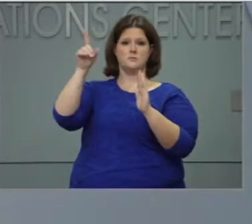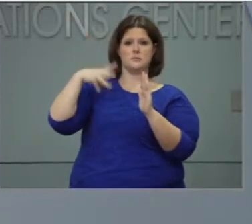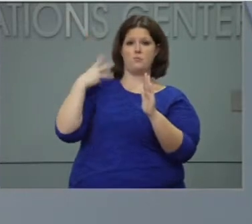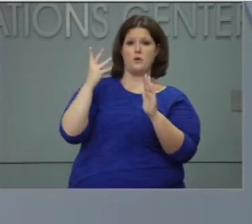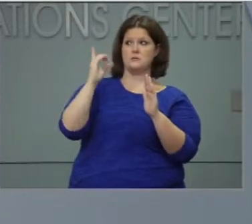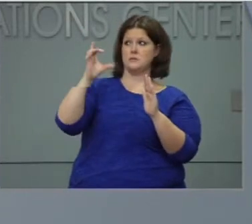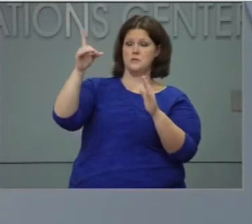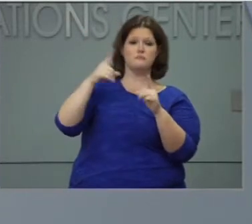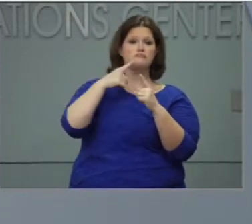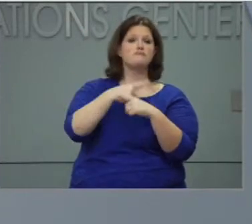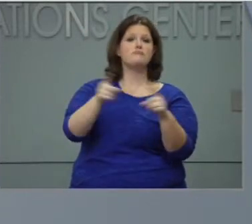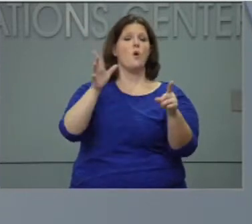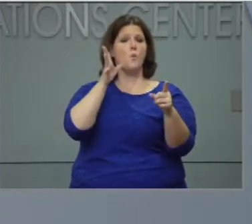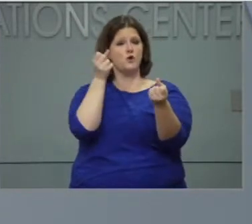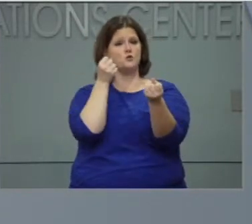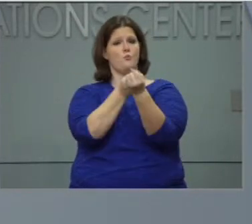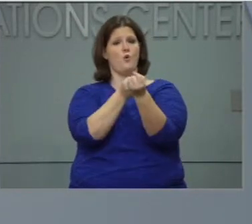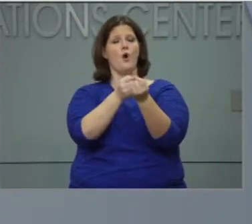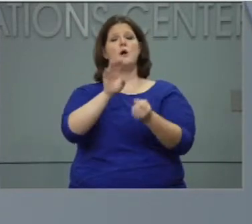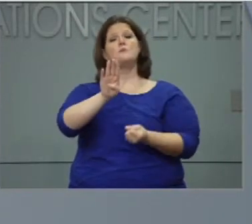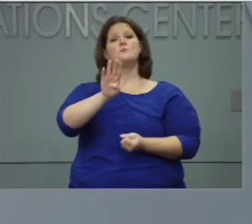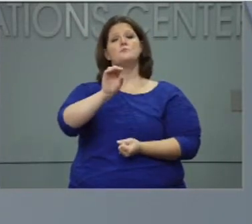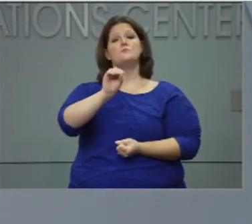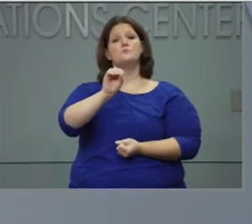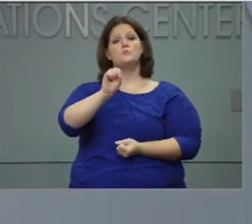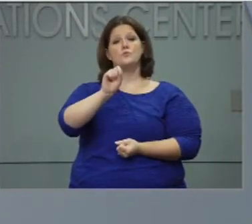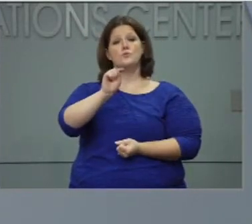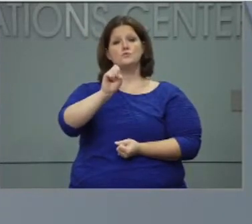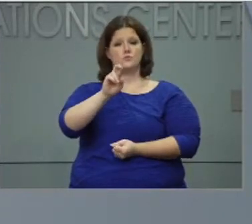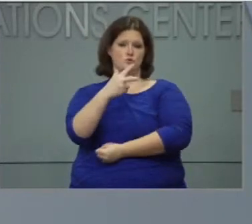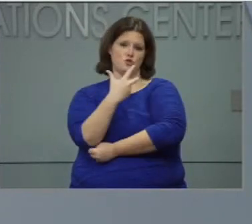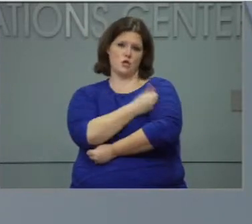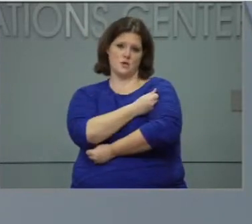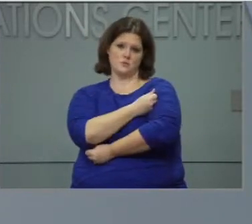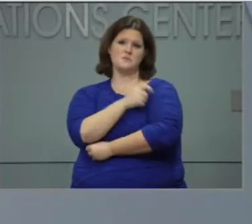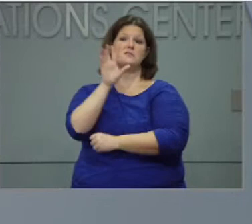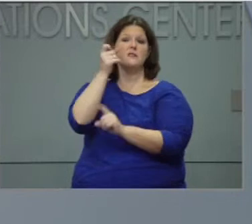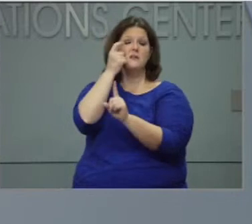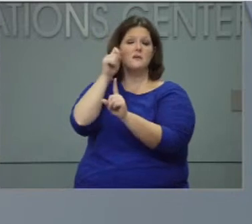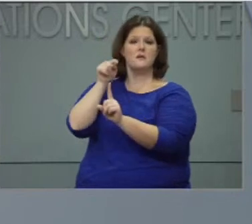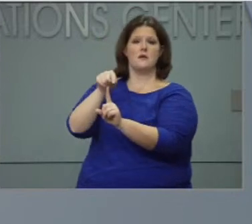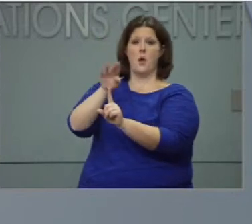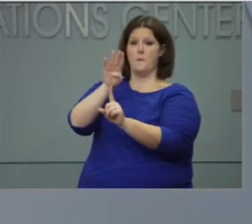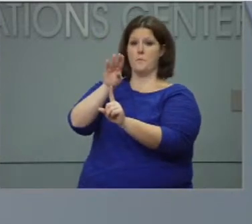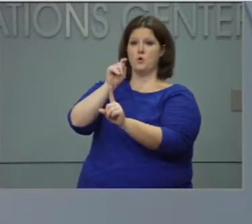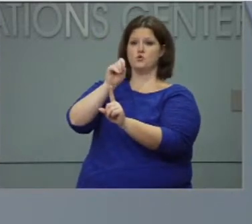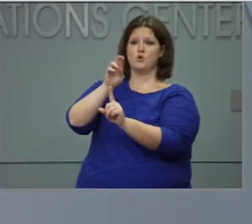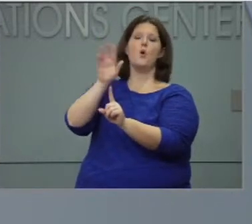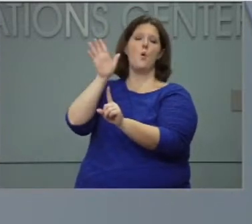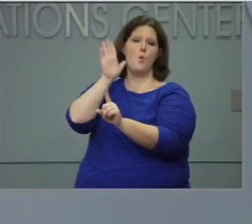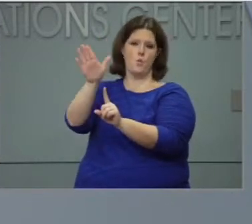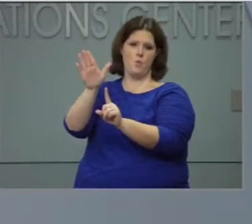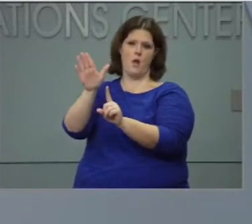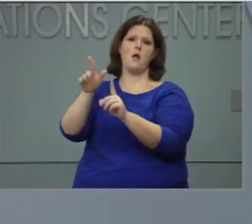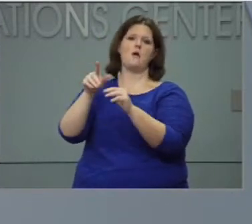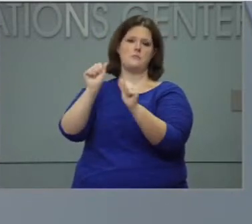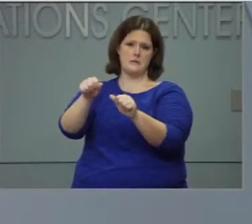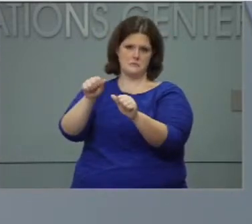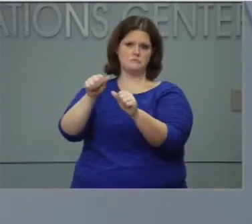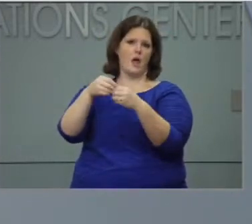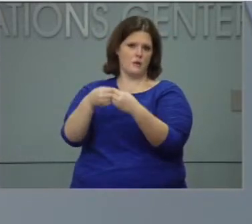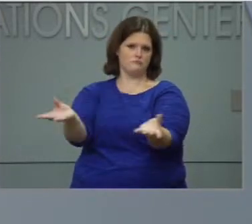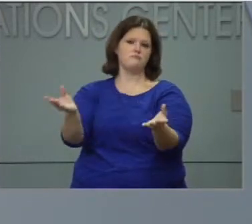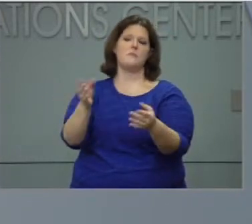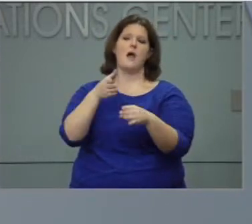to support booster shots for the general population. Boosters will be available after September 20th,